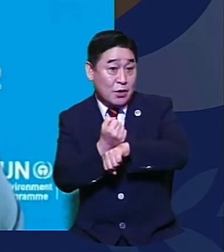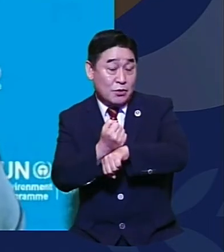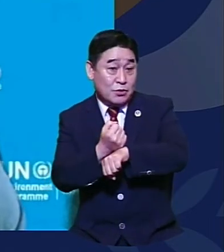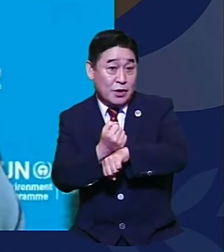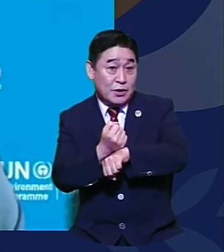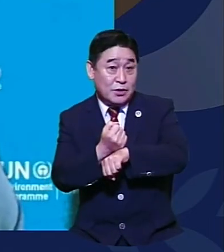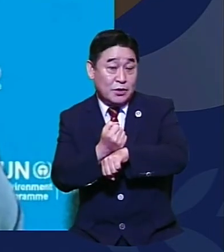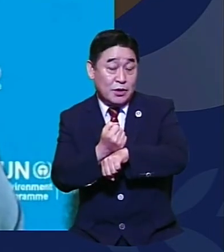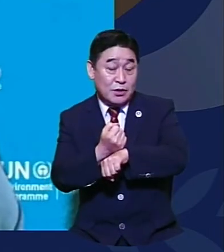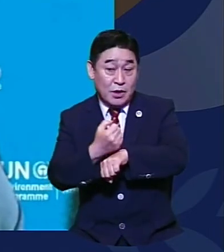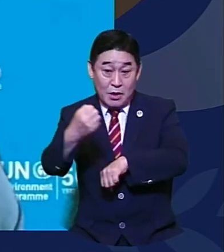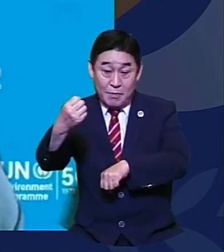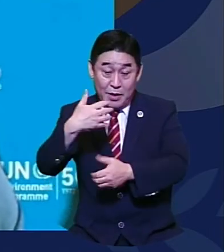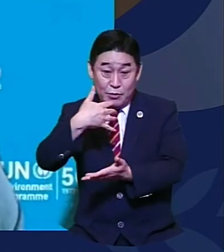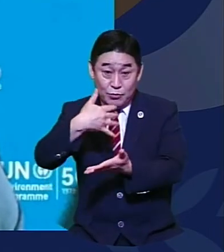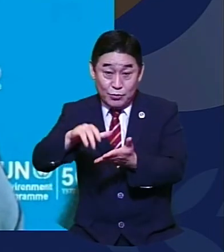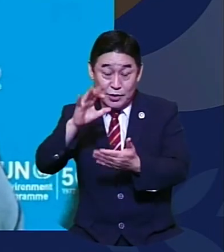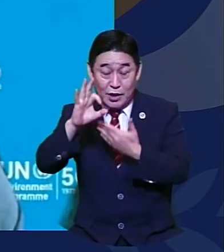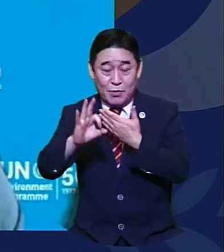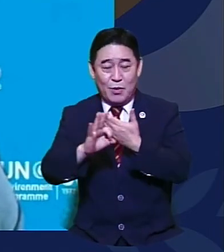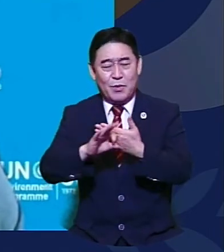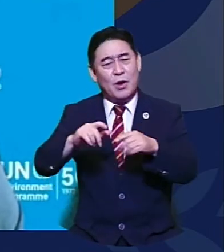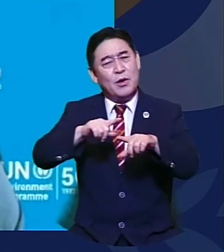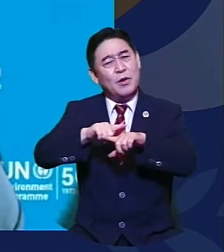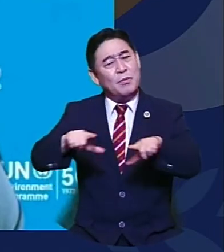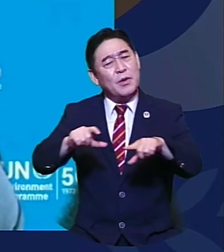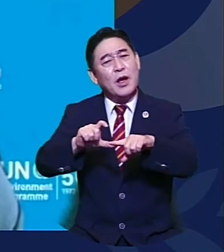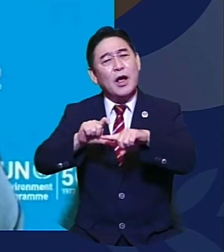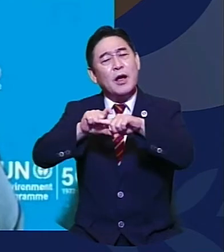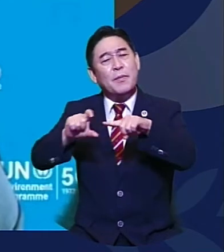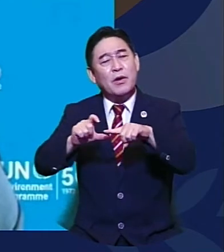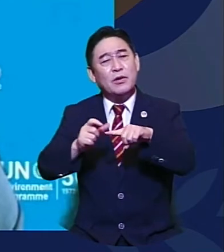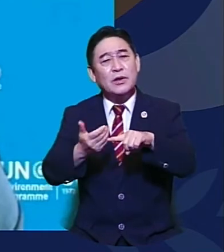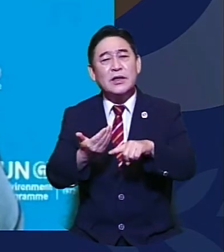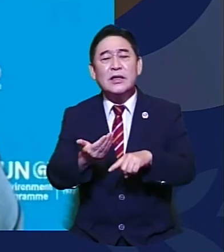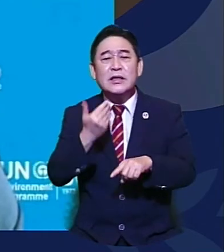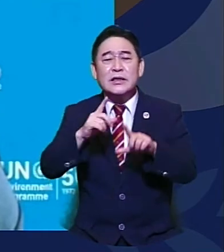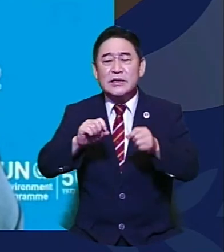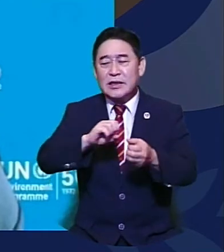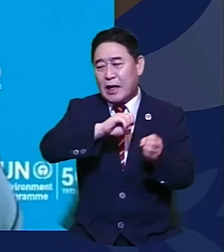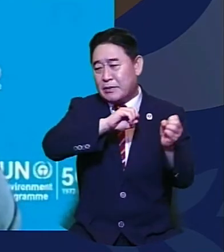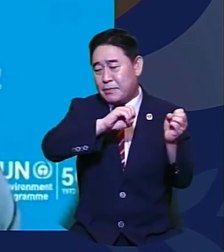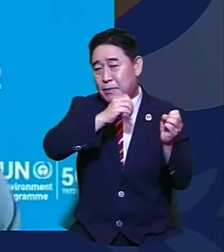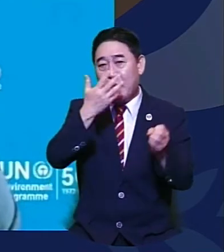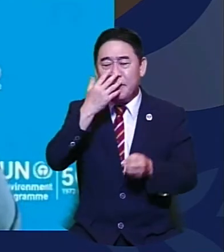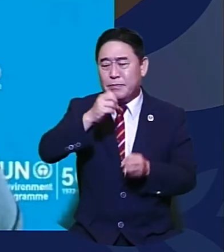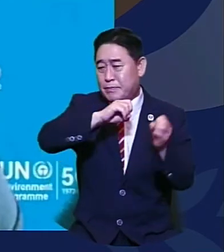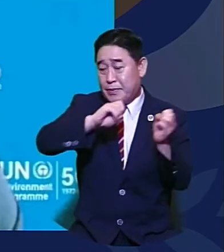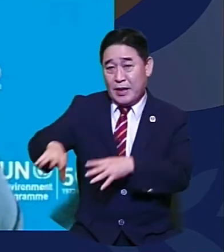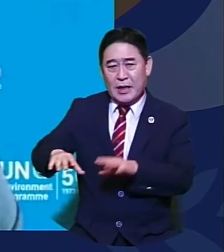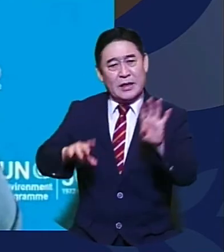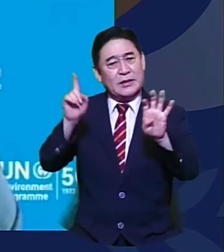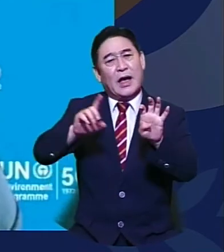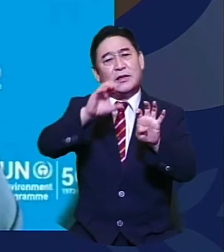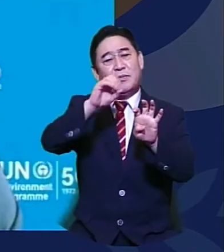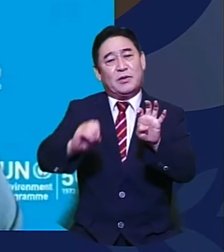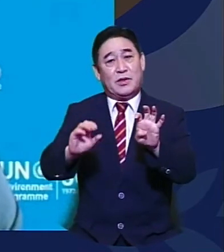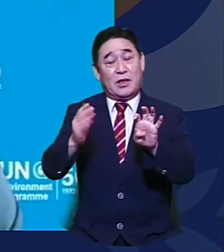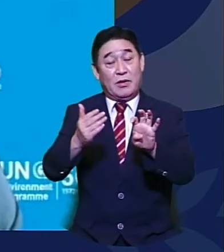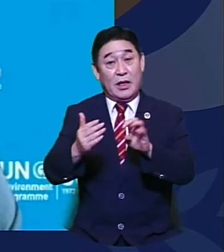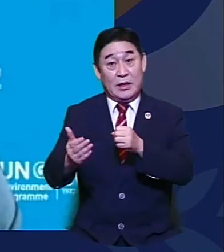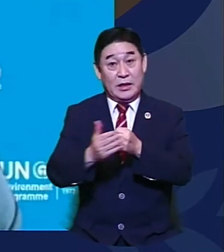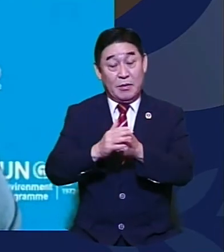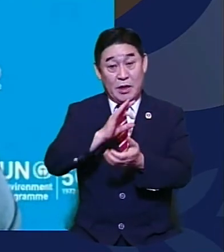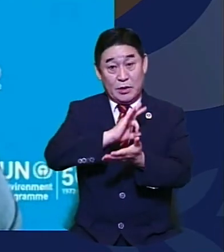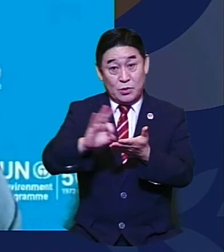on average 40% of food wastage. So also the story of sustainable consumption and production